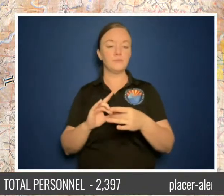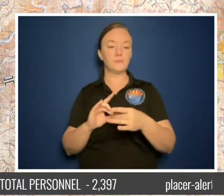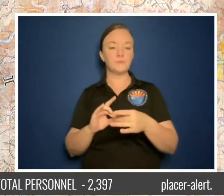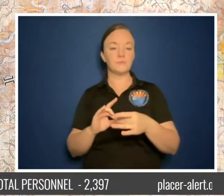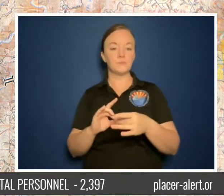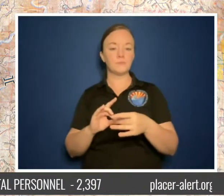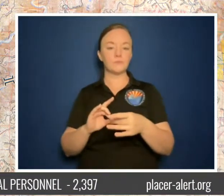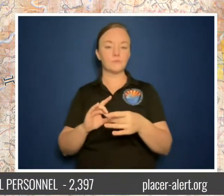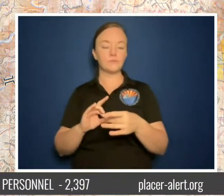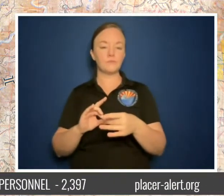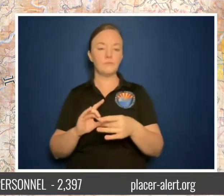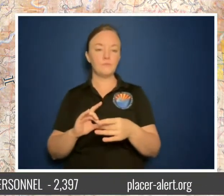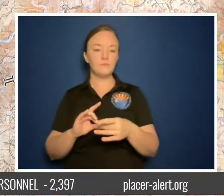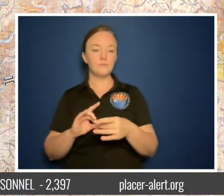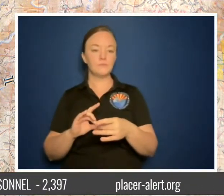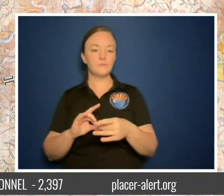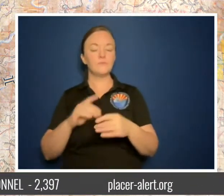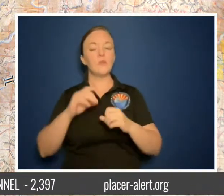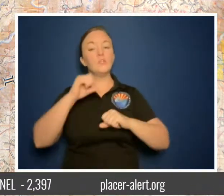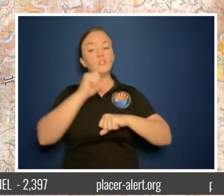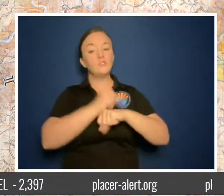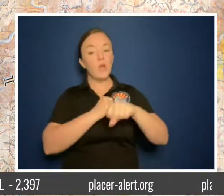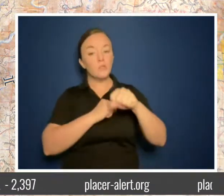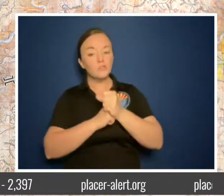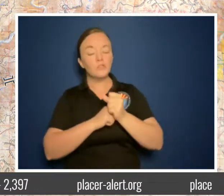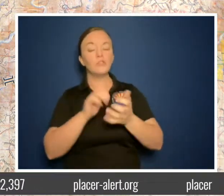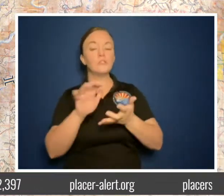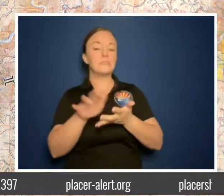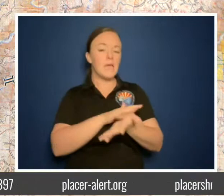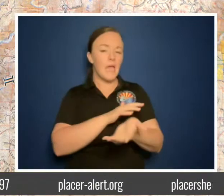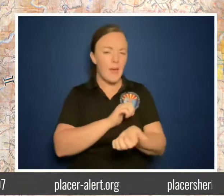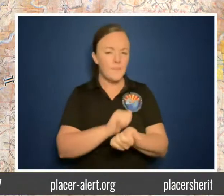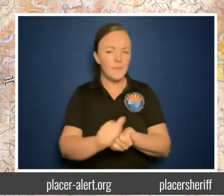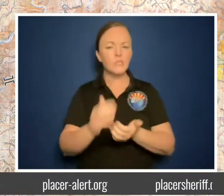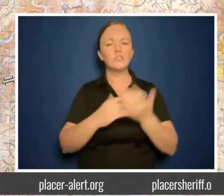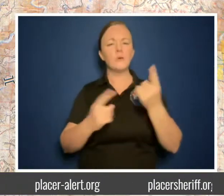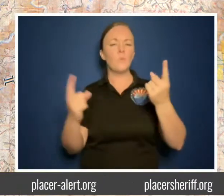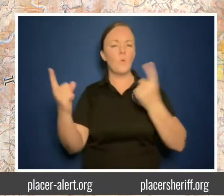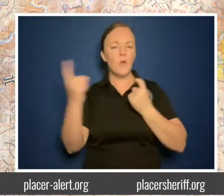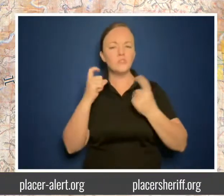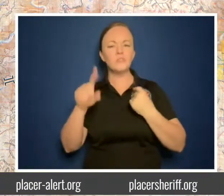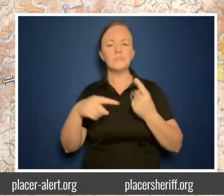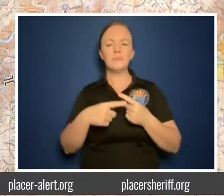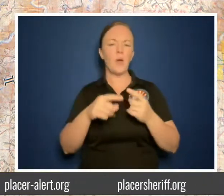involved structures and damage. There was a few questions regarding that.